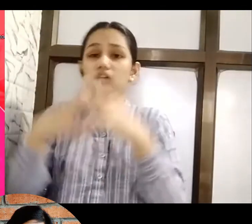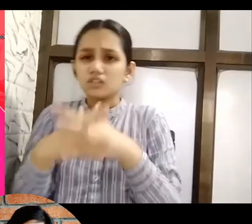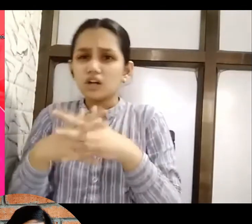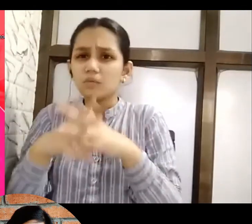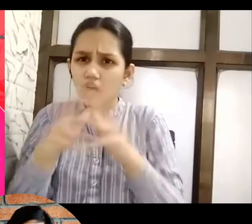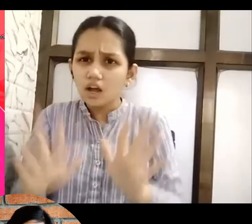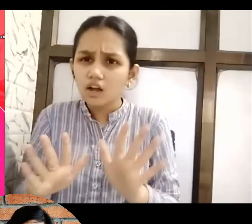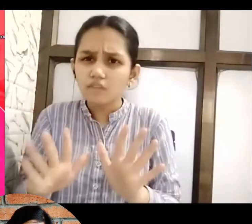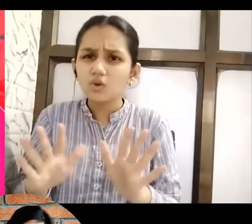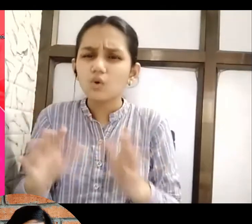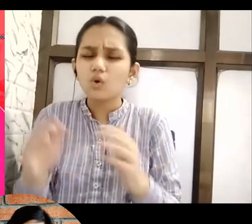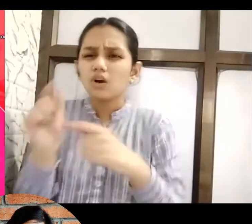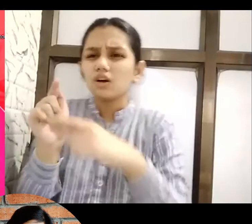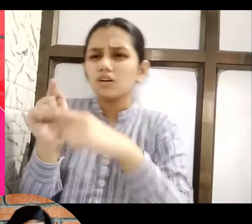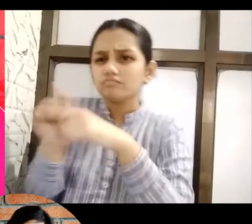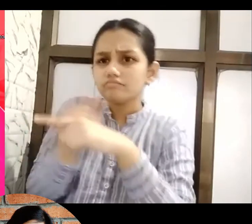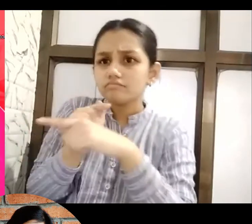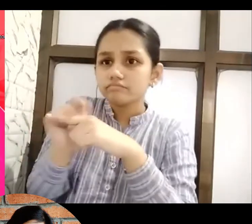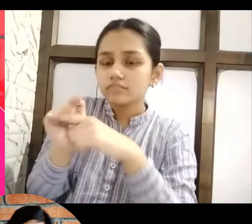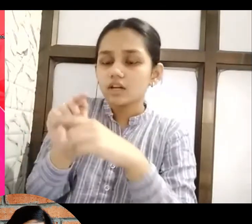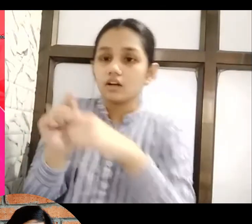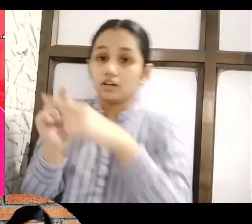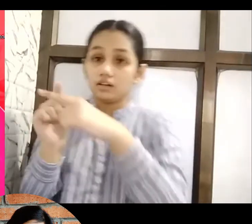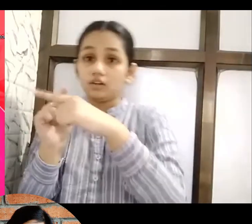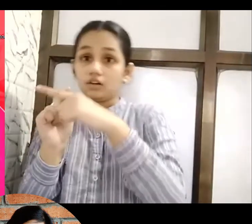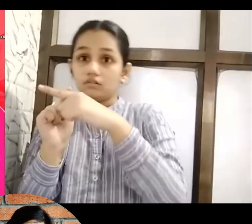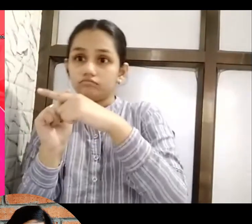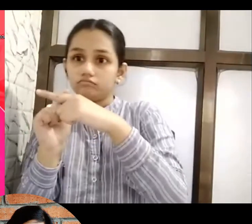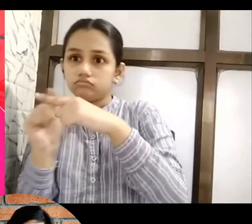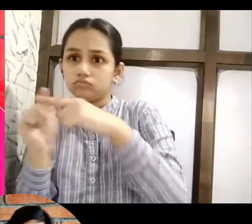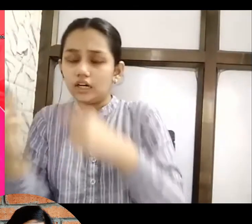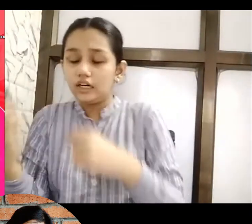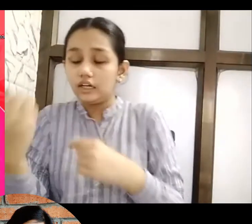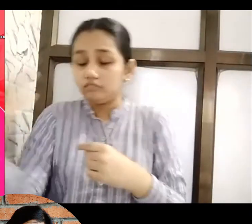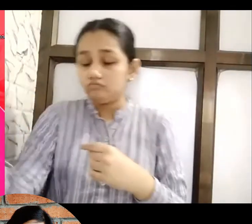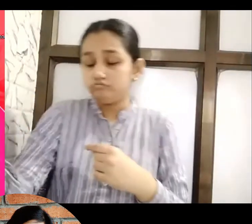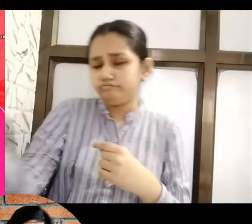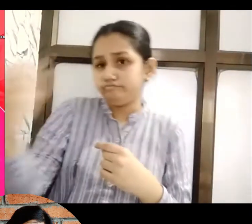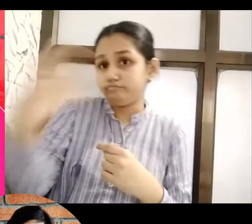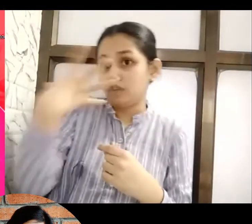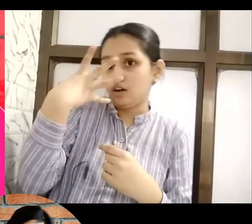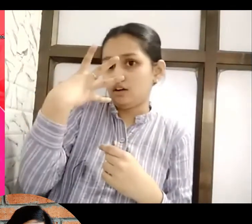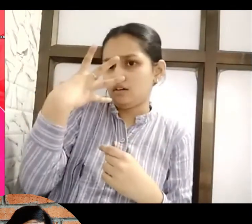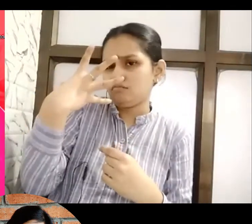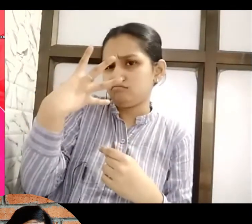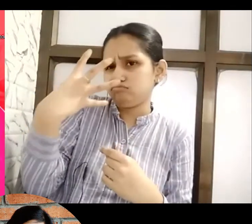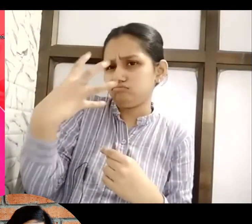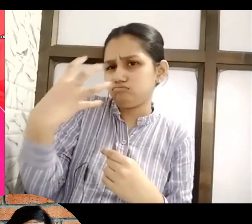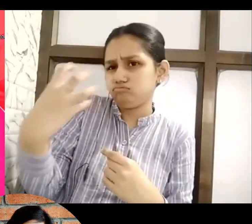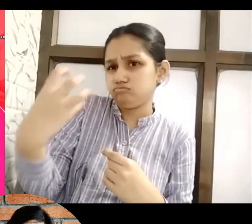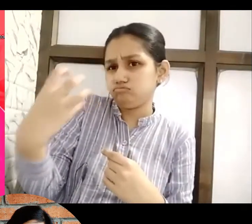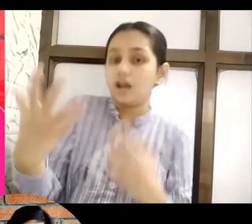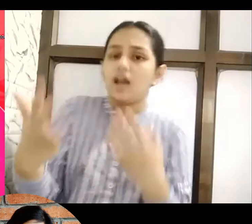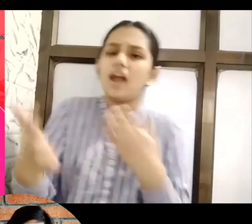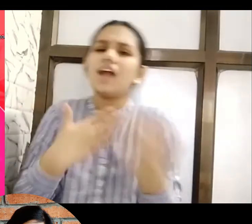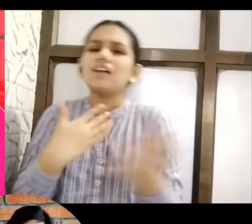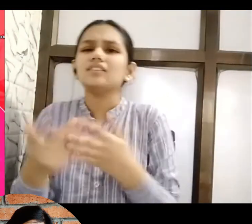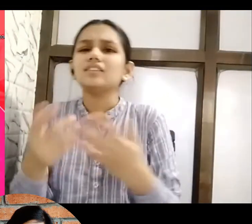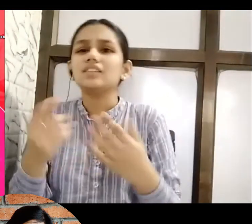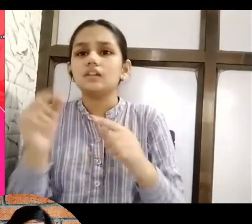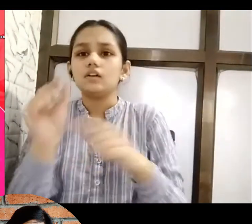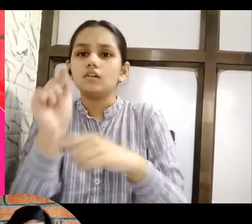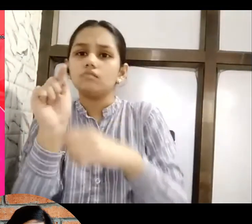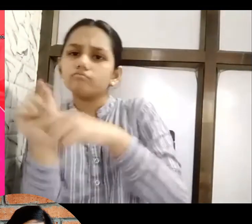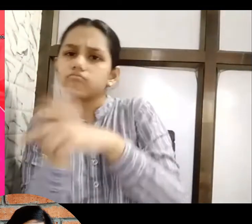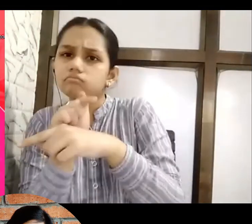the shadow more. You saw the shadow became dark. Or I can make the shadow light. So all of